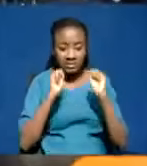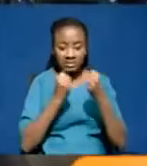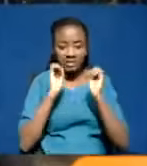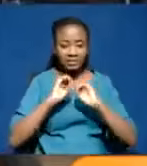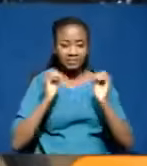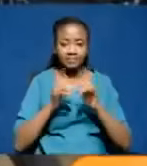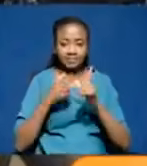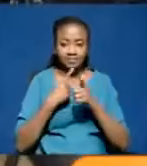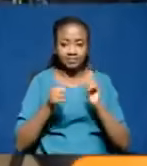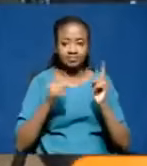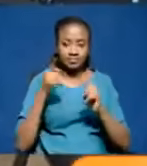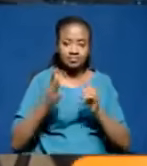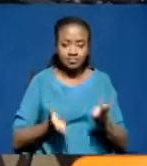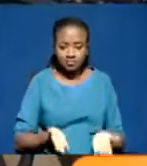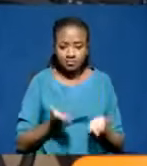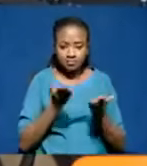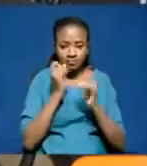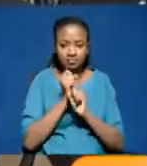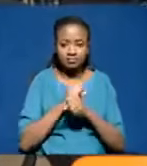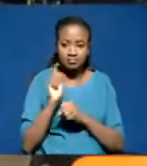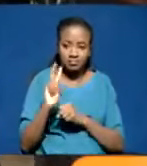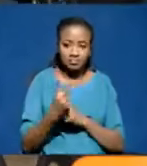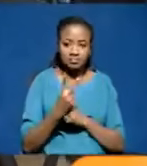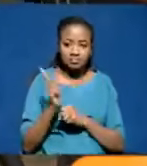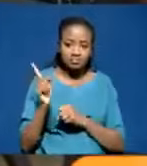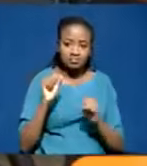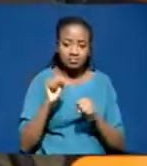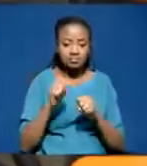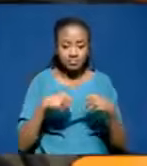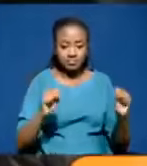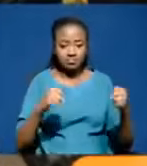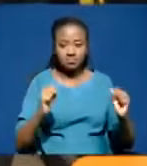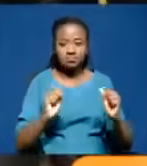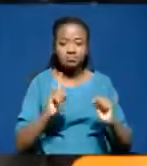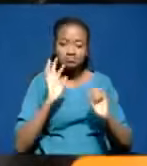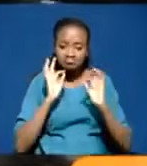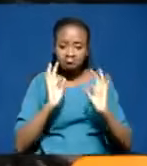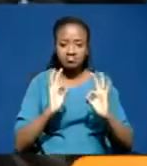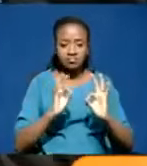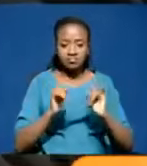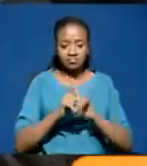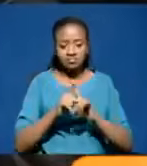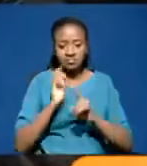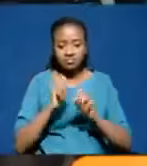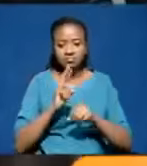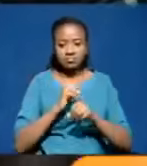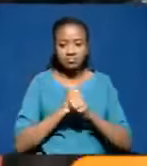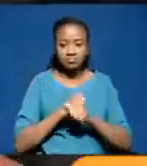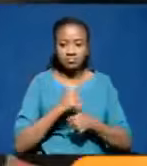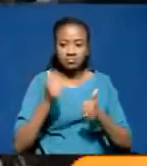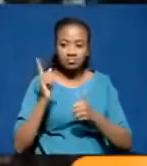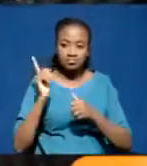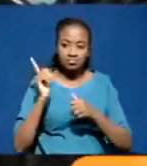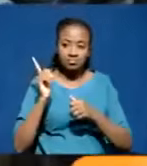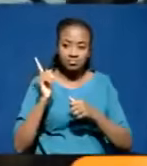Rome made the needed improvements to make its second generation Rome Air bikes more efficient, appealing, and user-friendly. We didn't